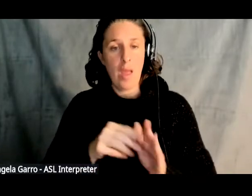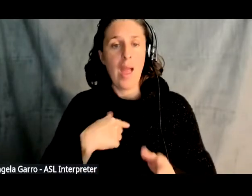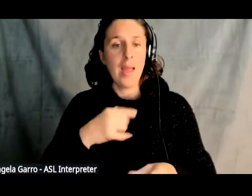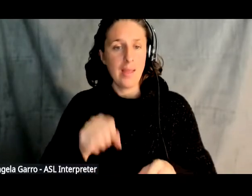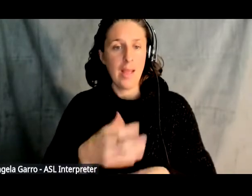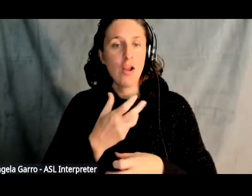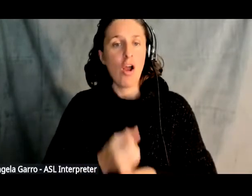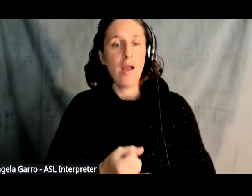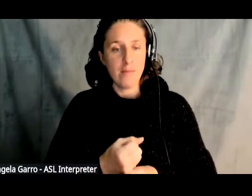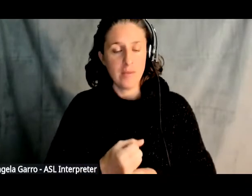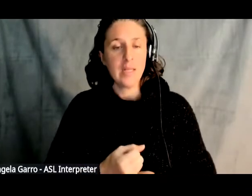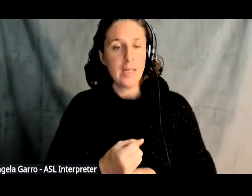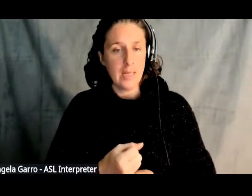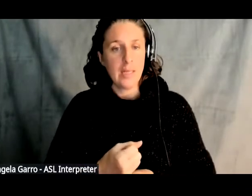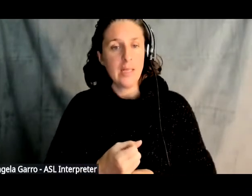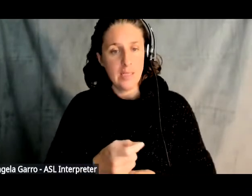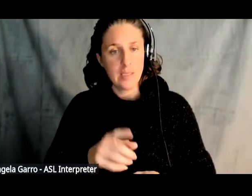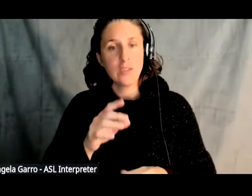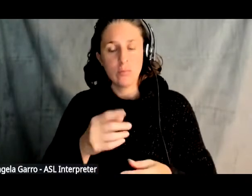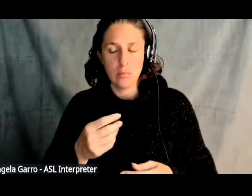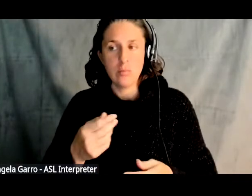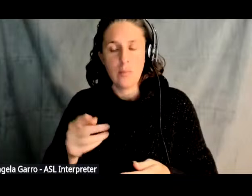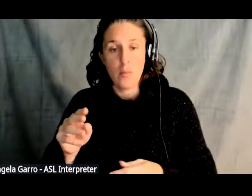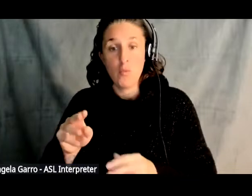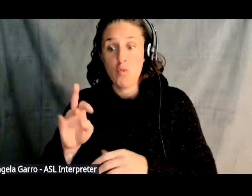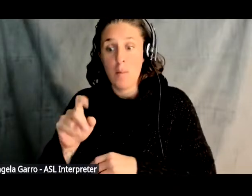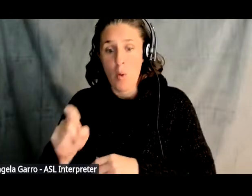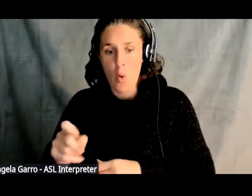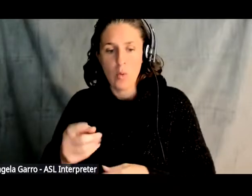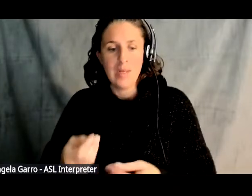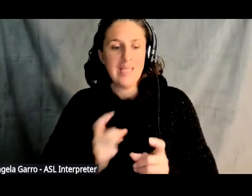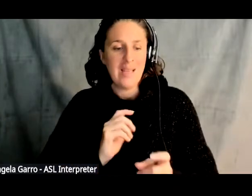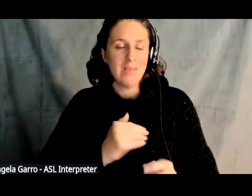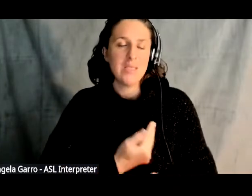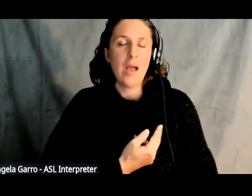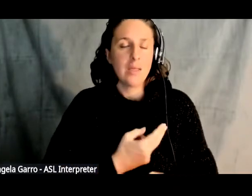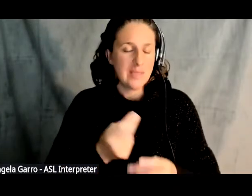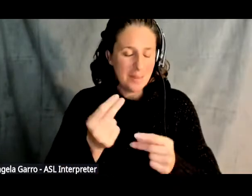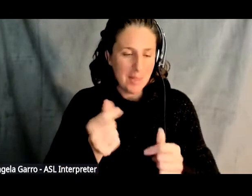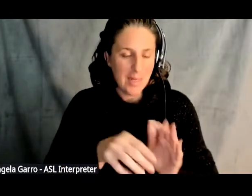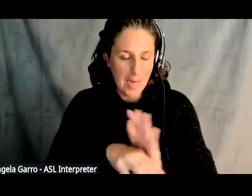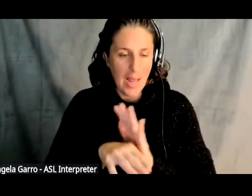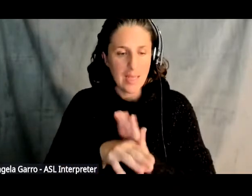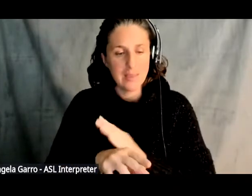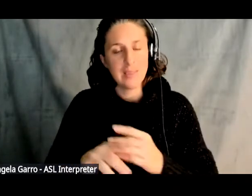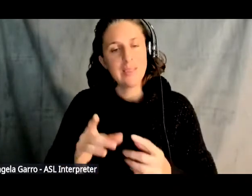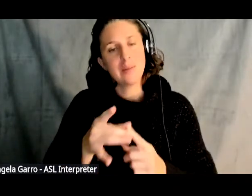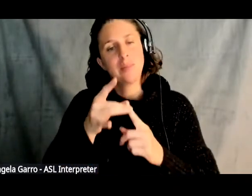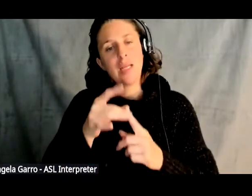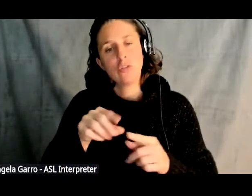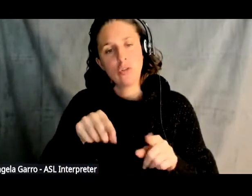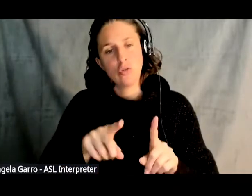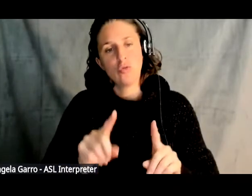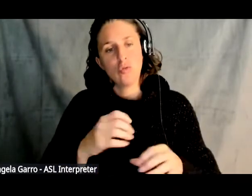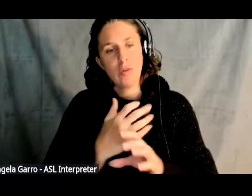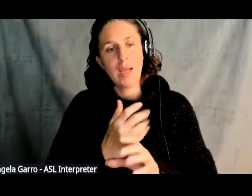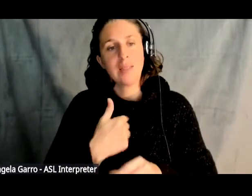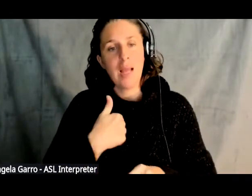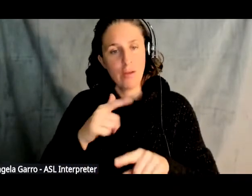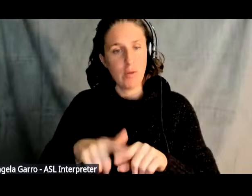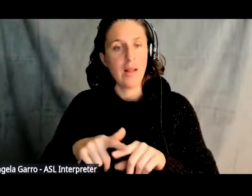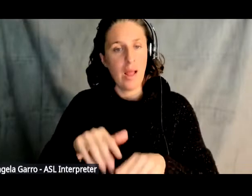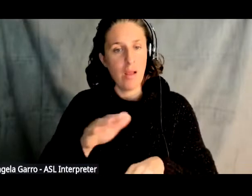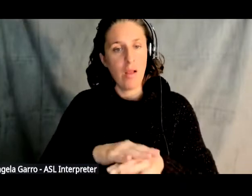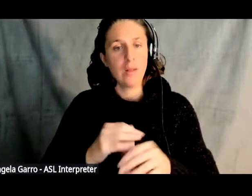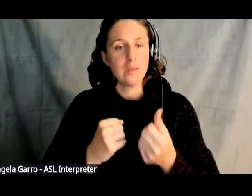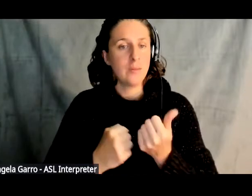remote supervision provides us with immediate access to clinical guidance, especially during crisis. I rely on this